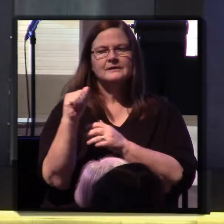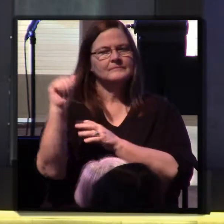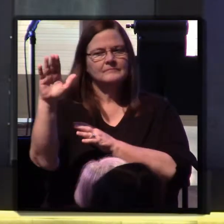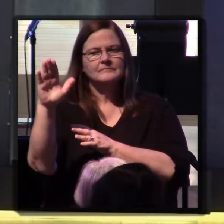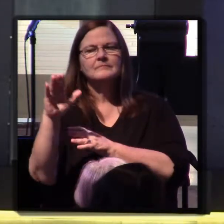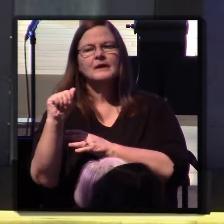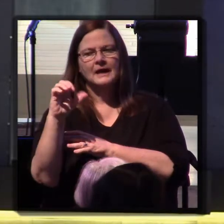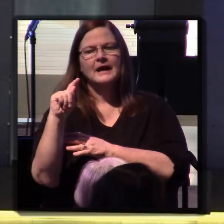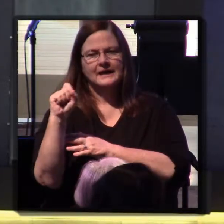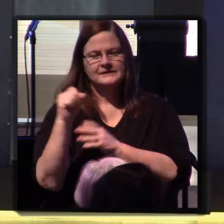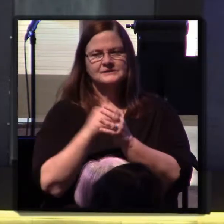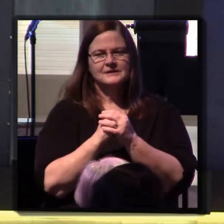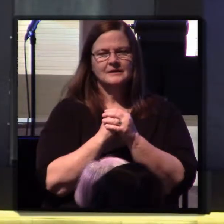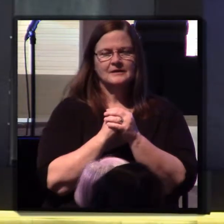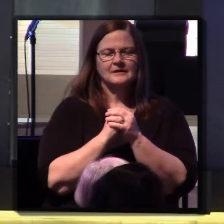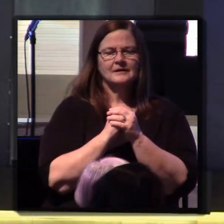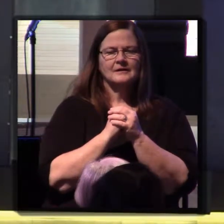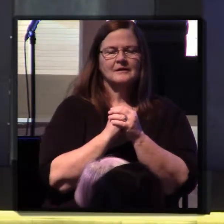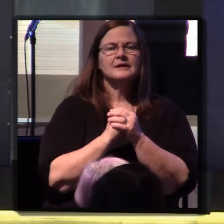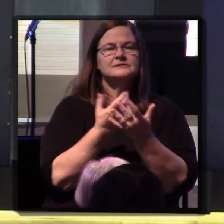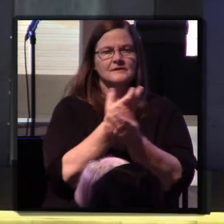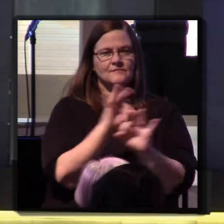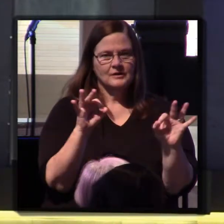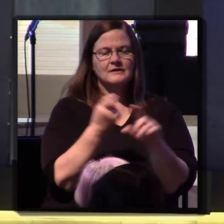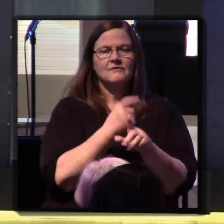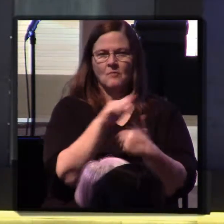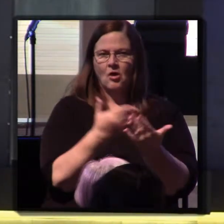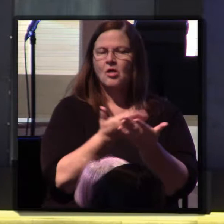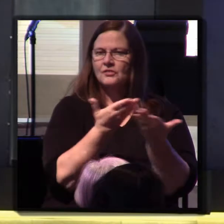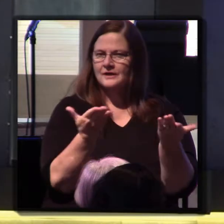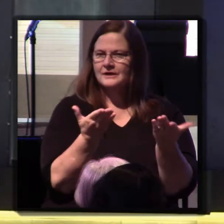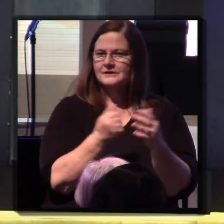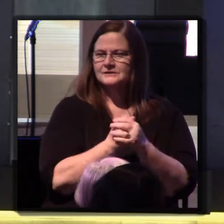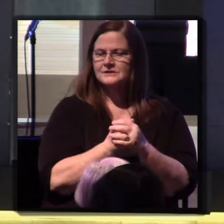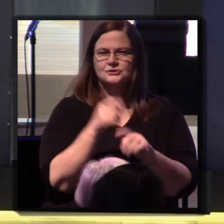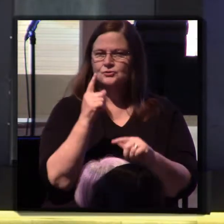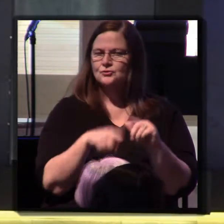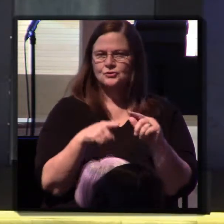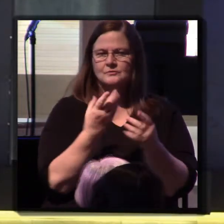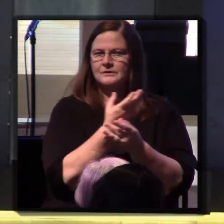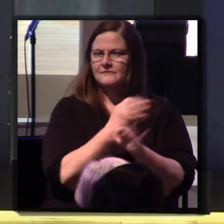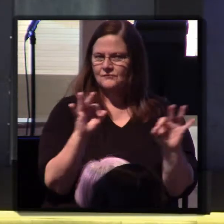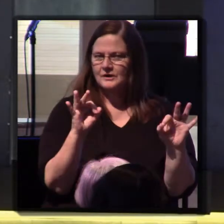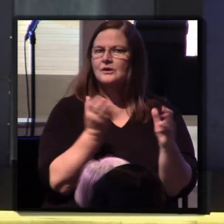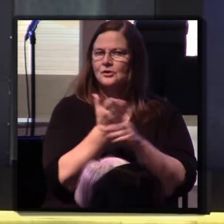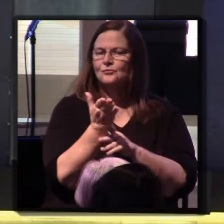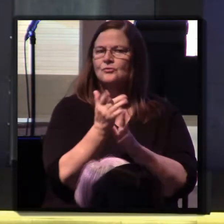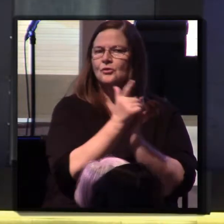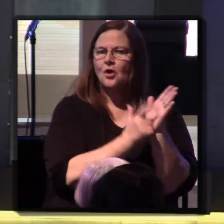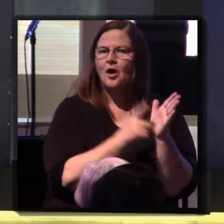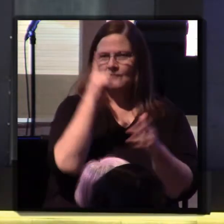him everyone who believes is freed from all things from which you could not be